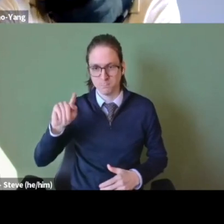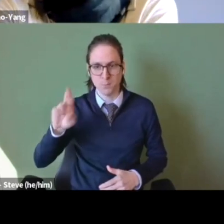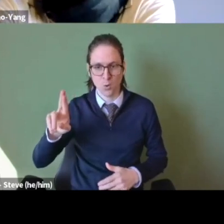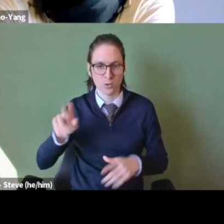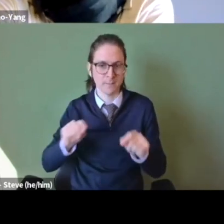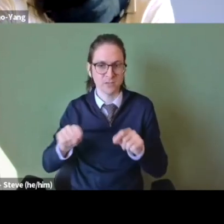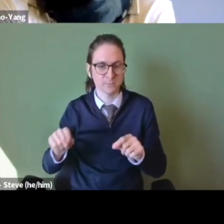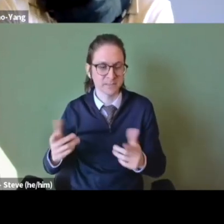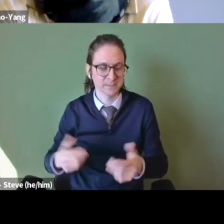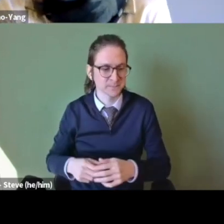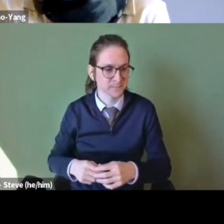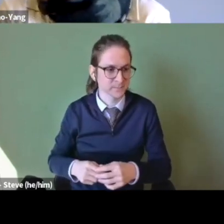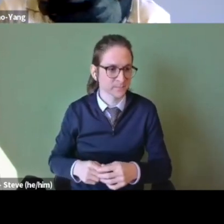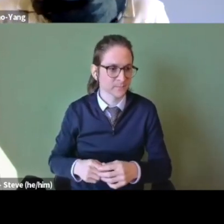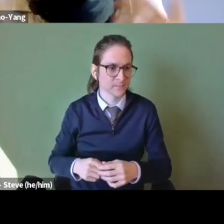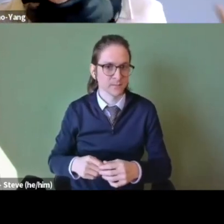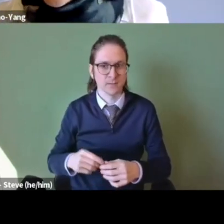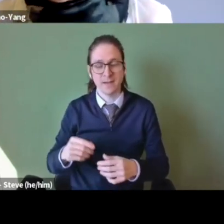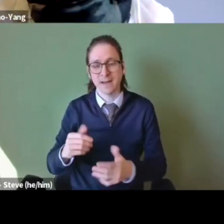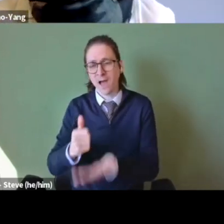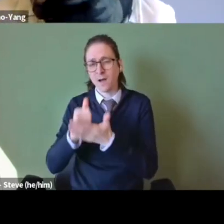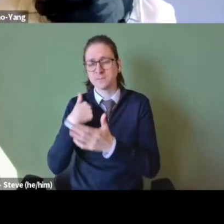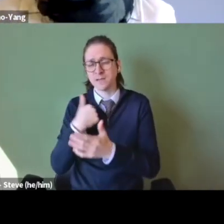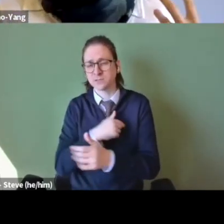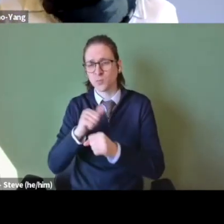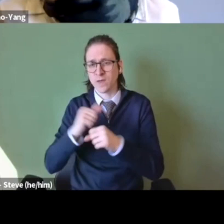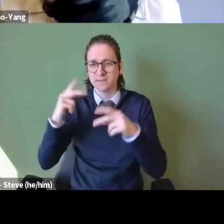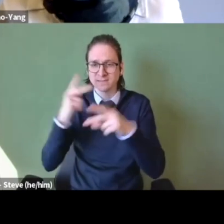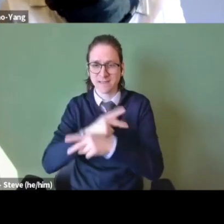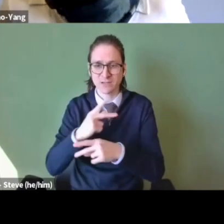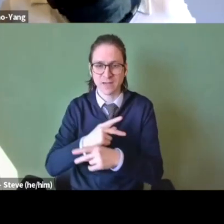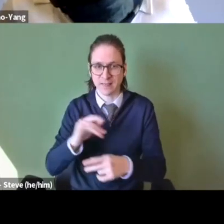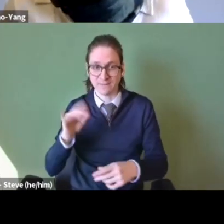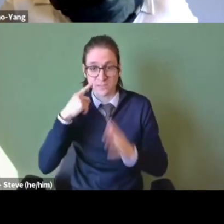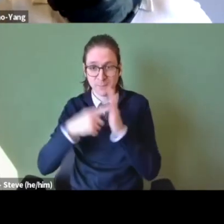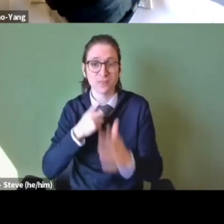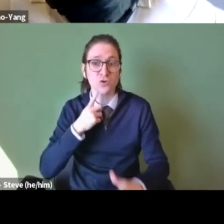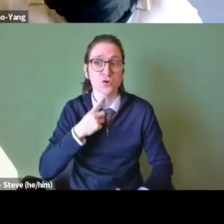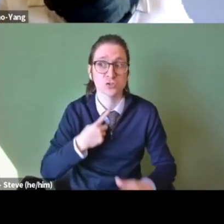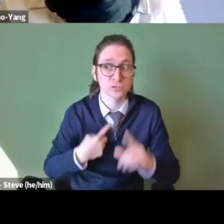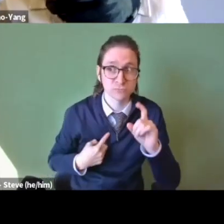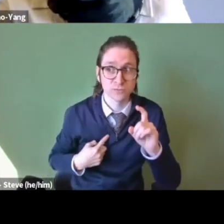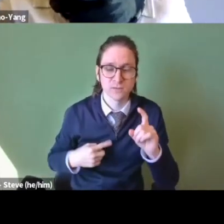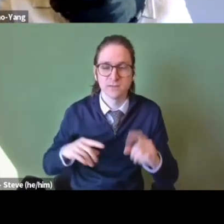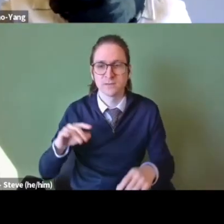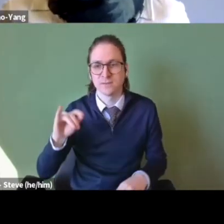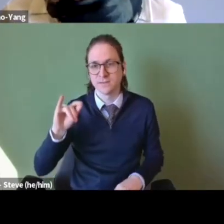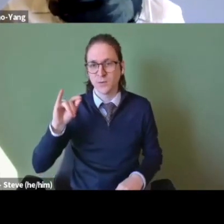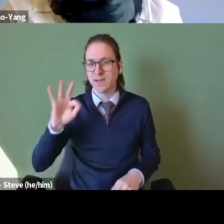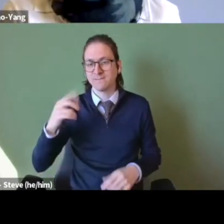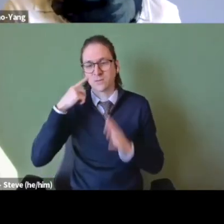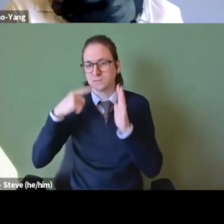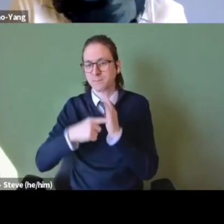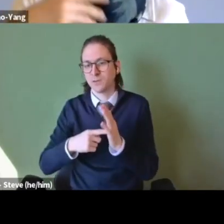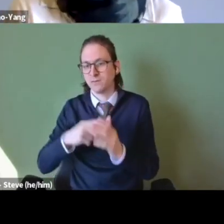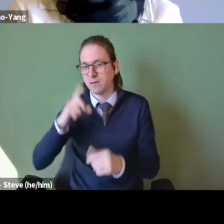subtle calculations around things like thirst and satiety, right? So if a mouse is super thirsty and you give it